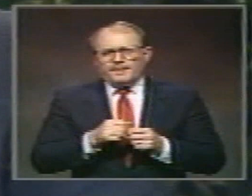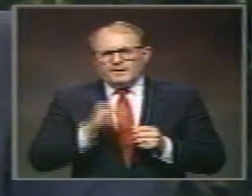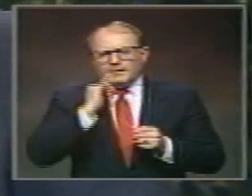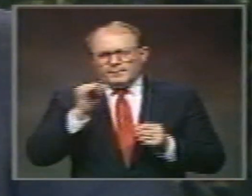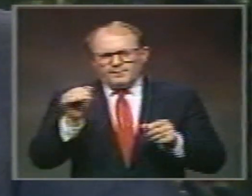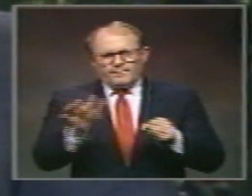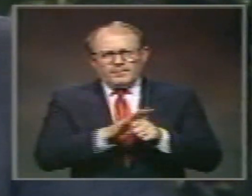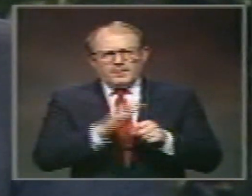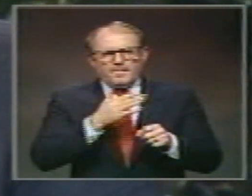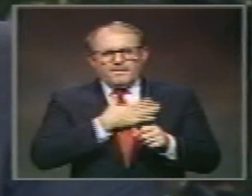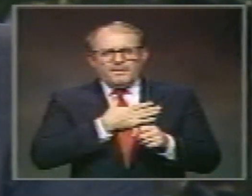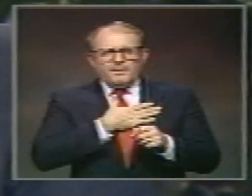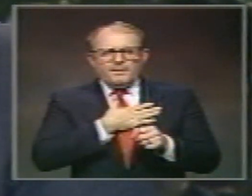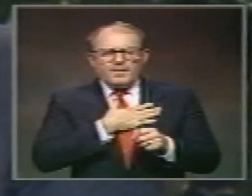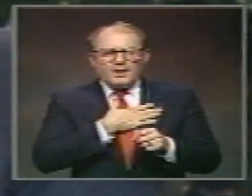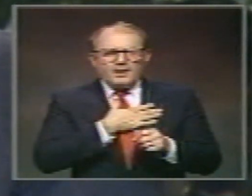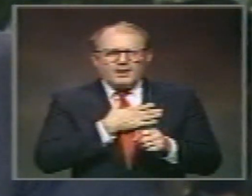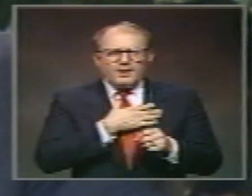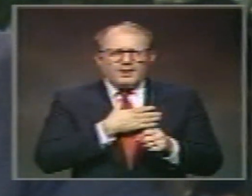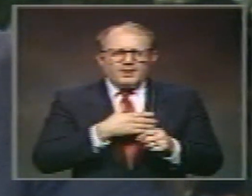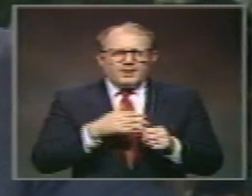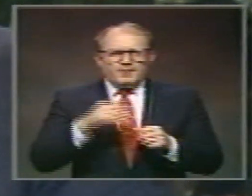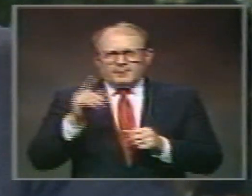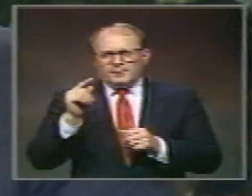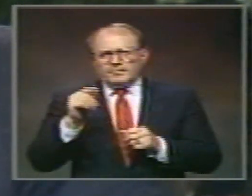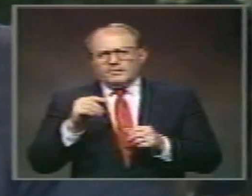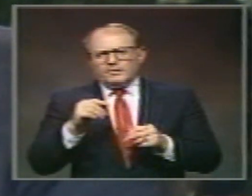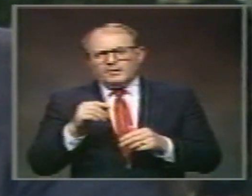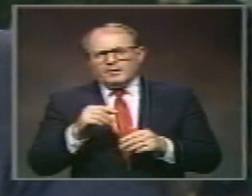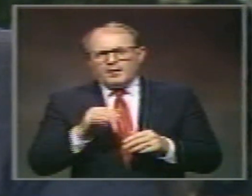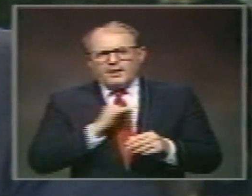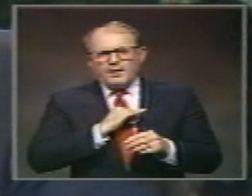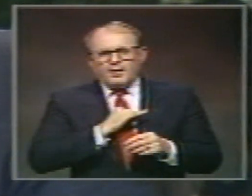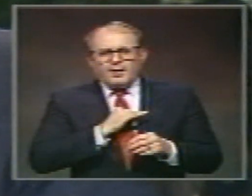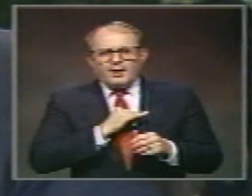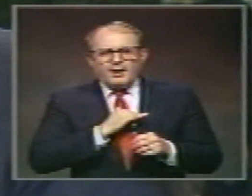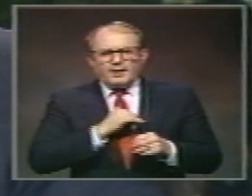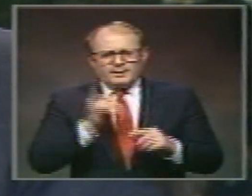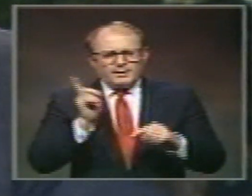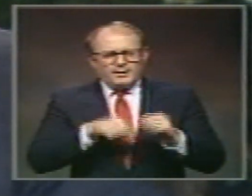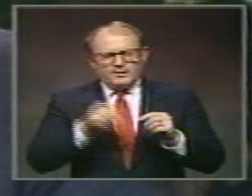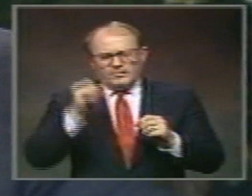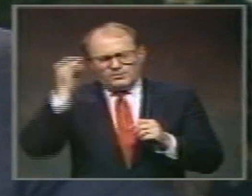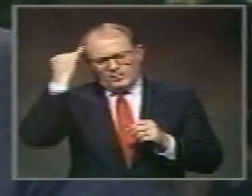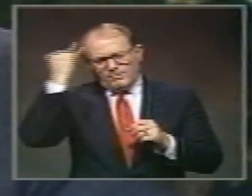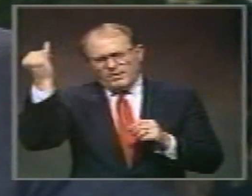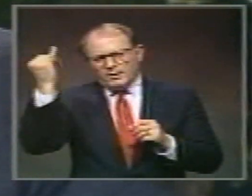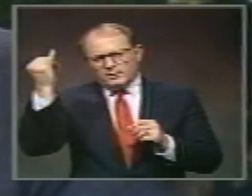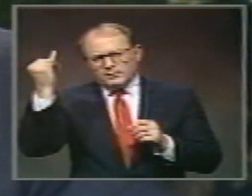My lips are almost paralyzed. My tongue cleaves to the roof of my mouth at the very thought of it.